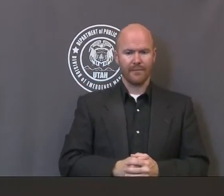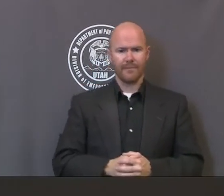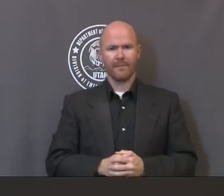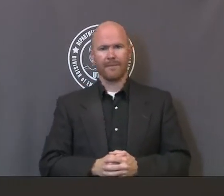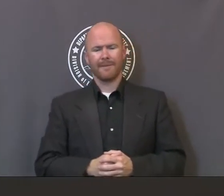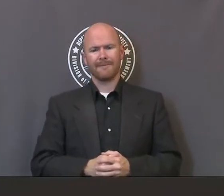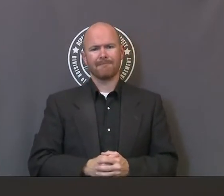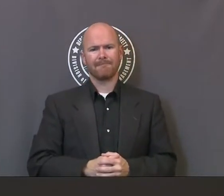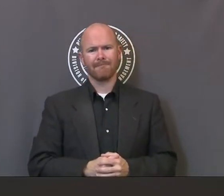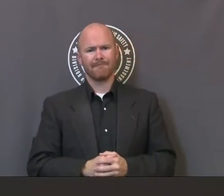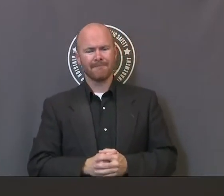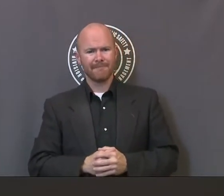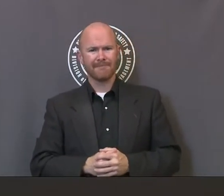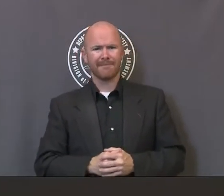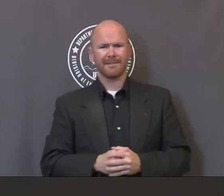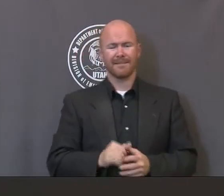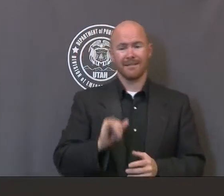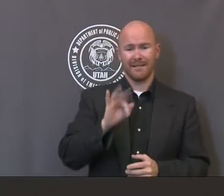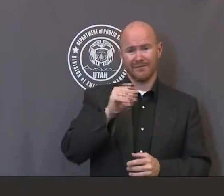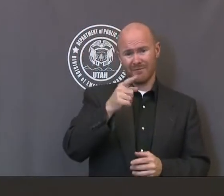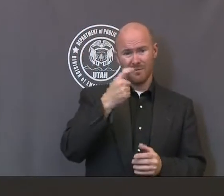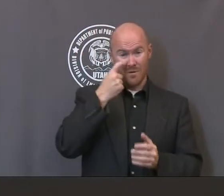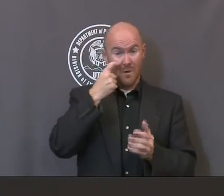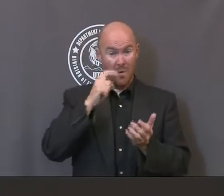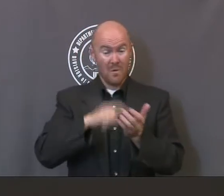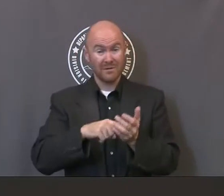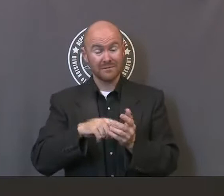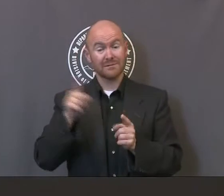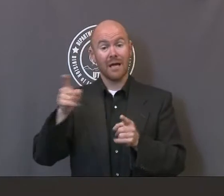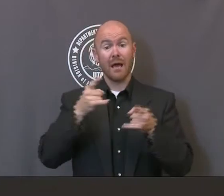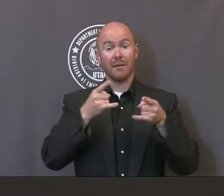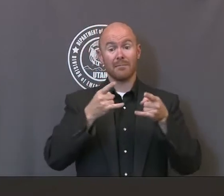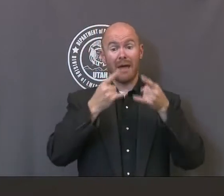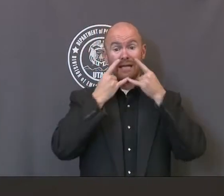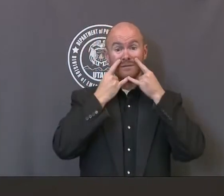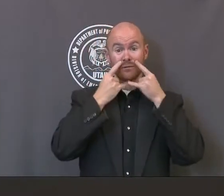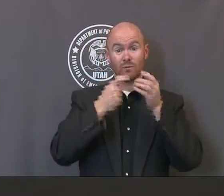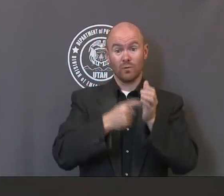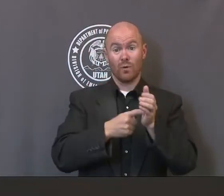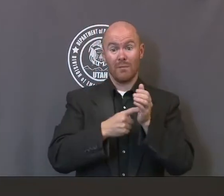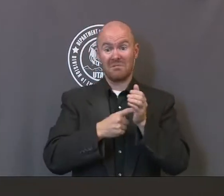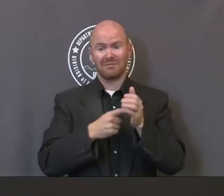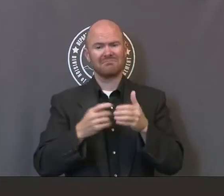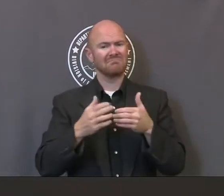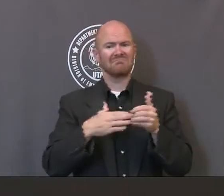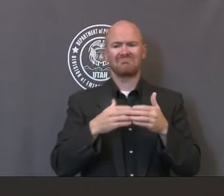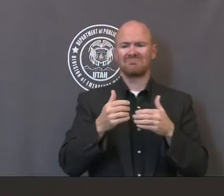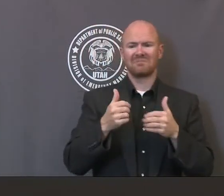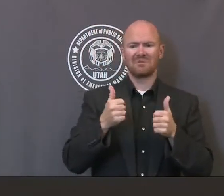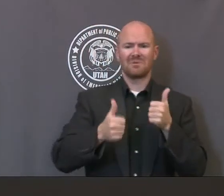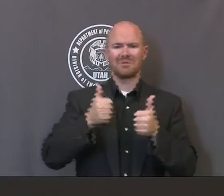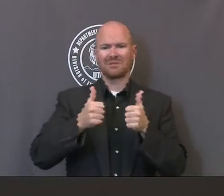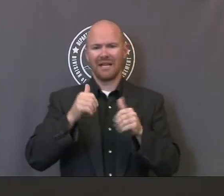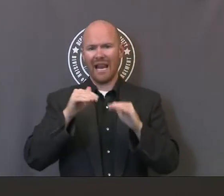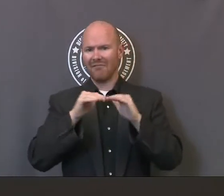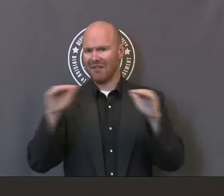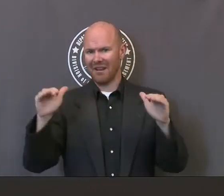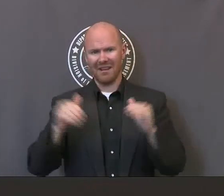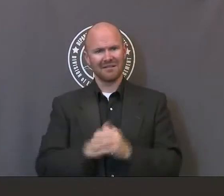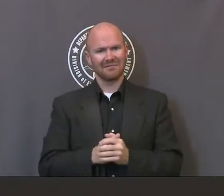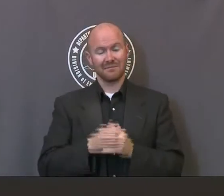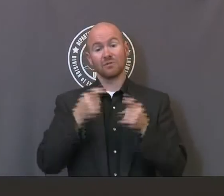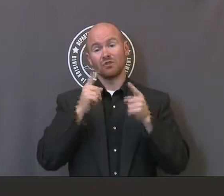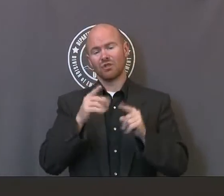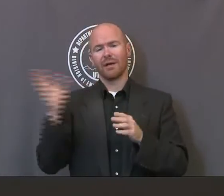If you'll notice in the details, the masks are required no matter what level when